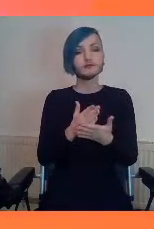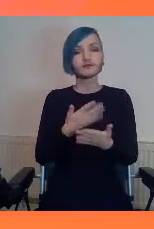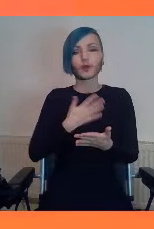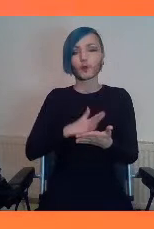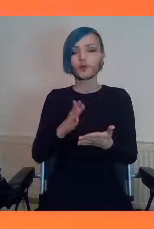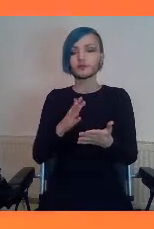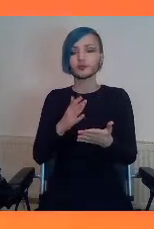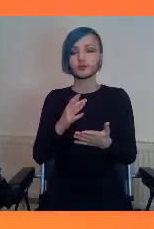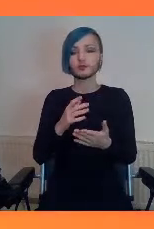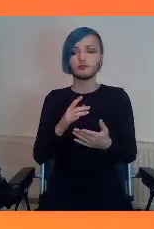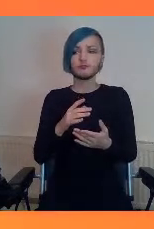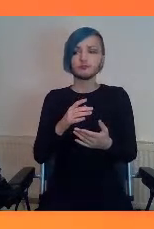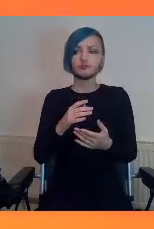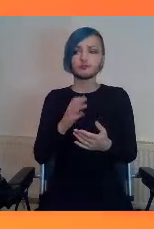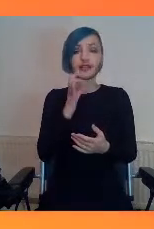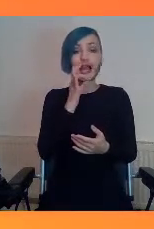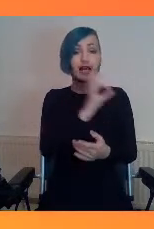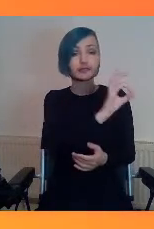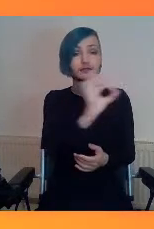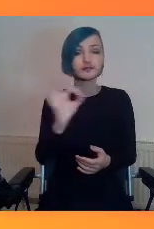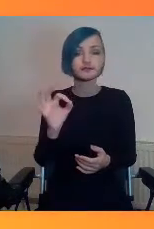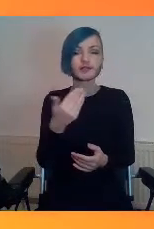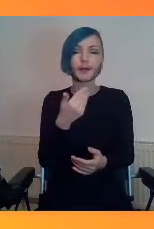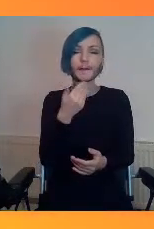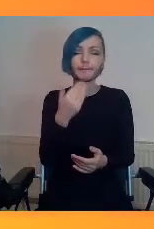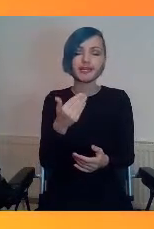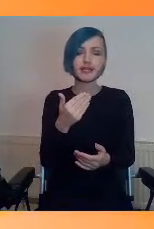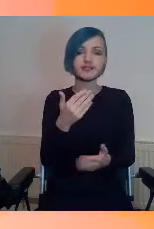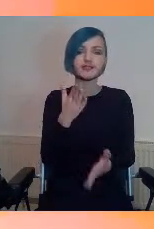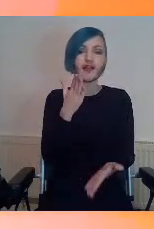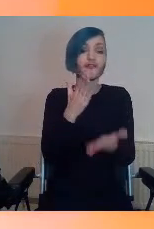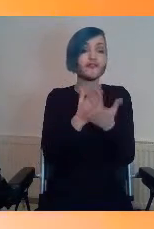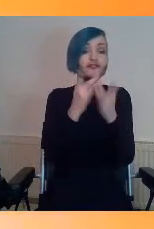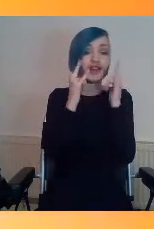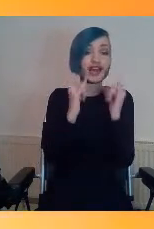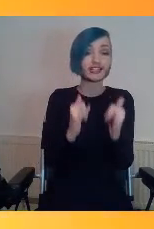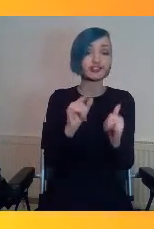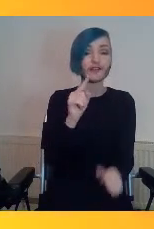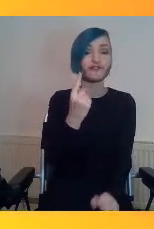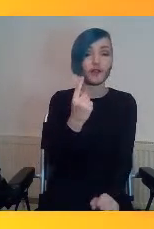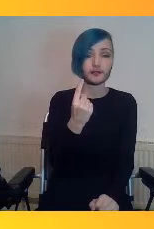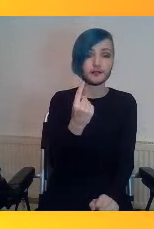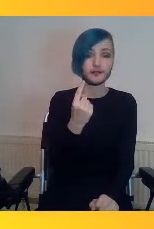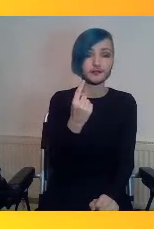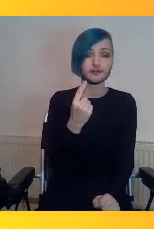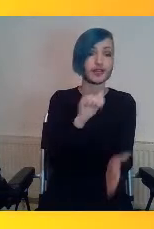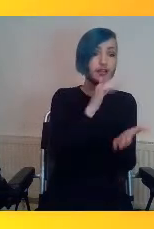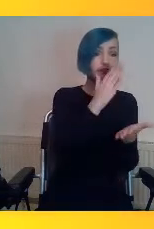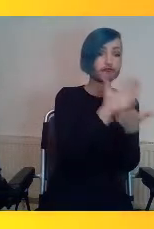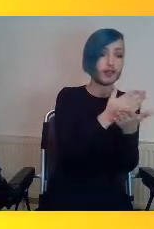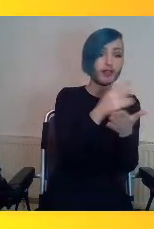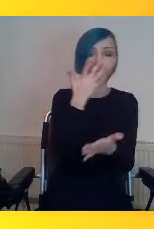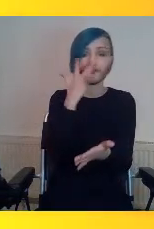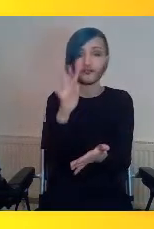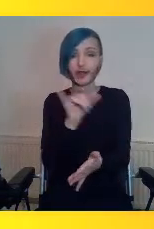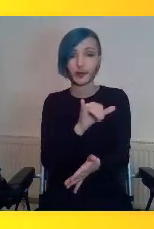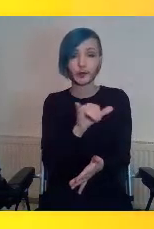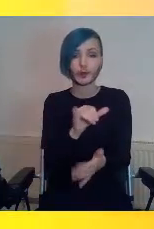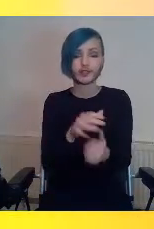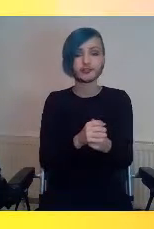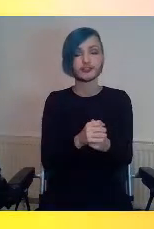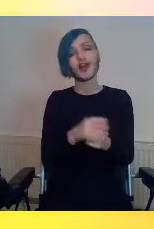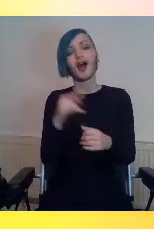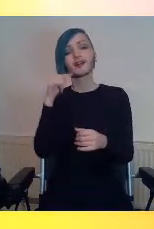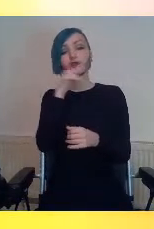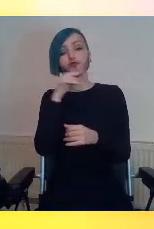first, check the facts, always check facts. Second, don't believe Russian propaganda, because we